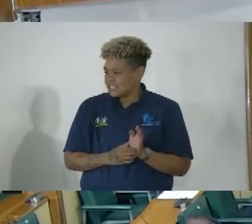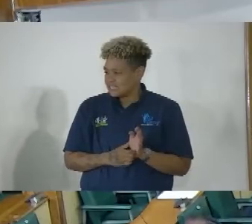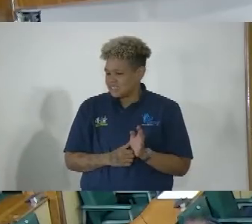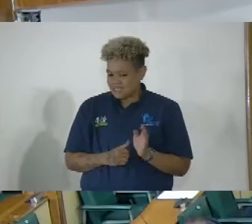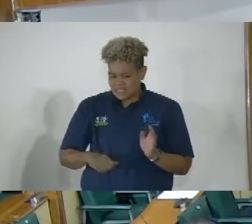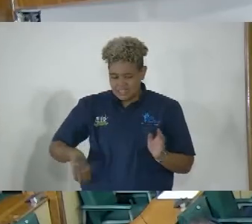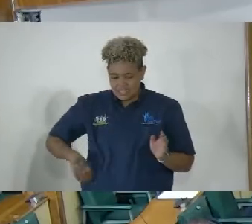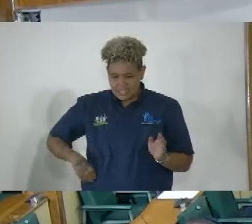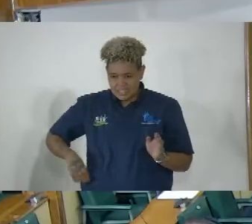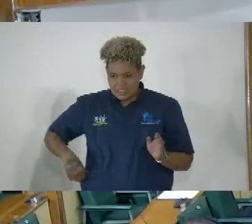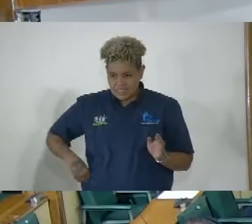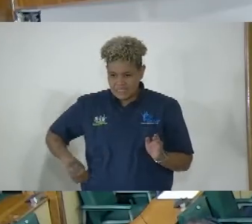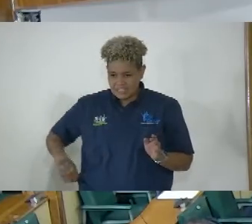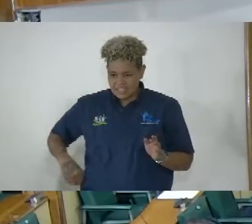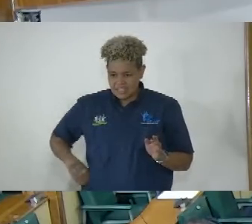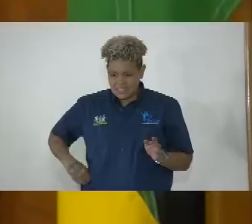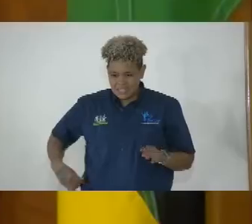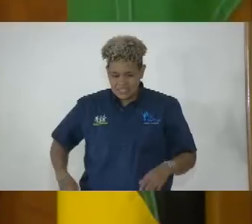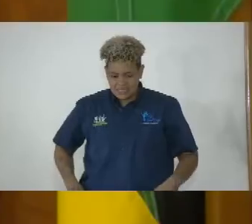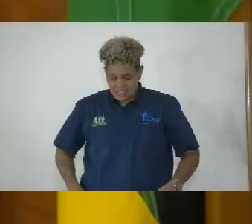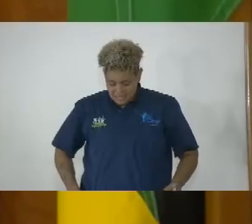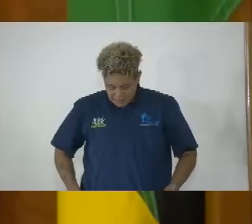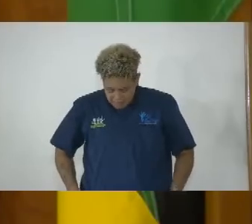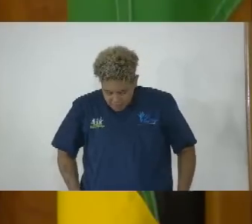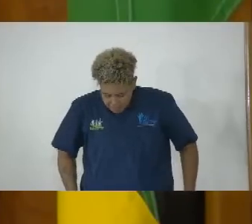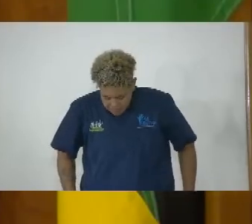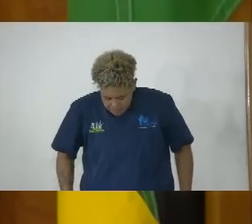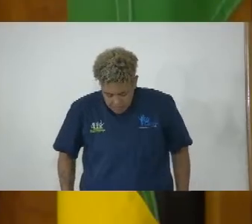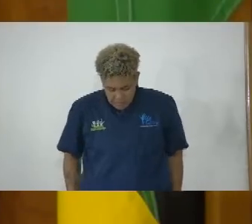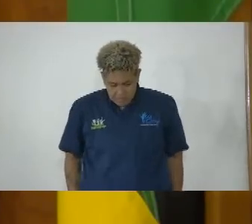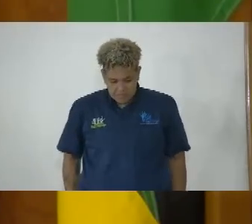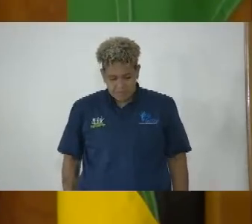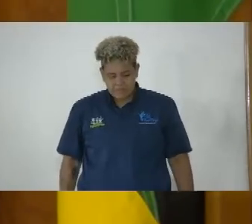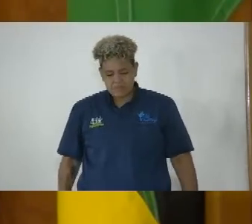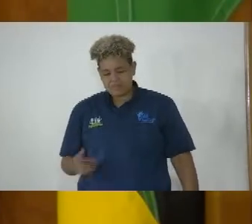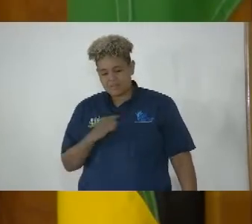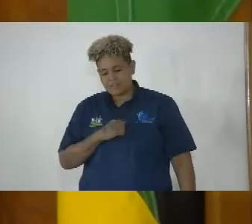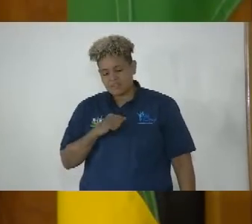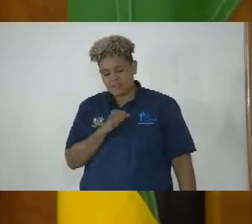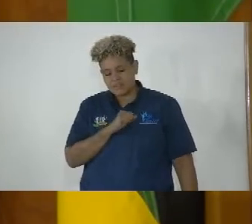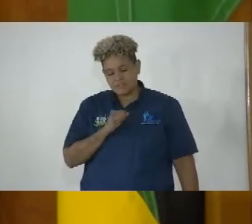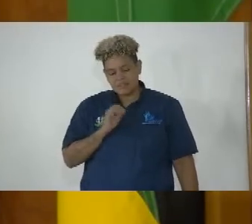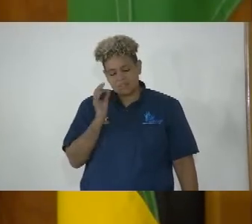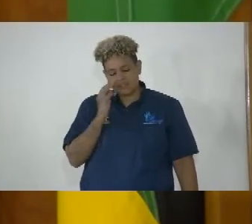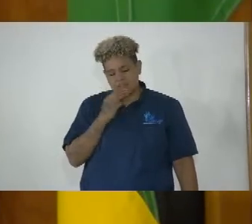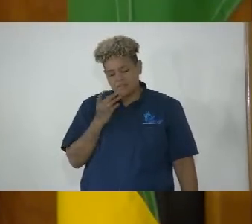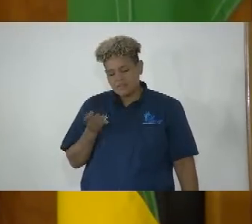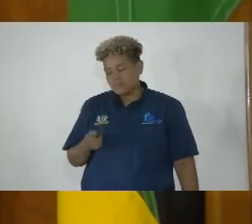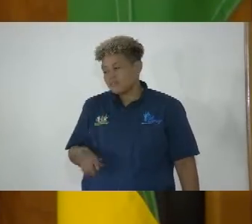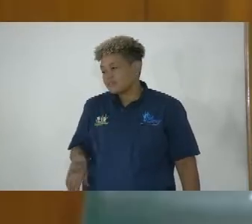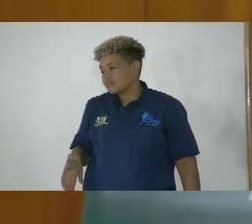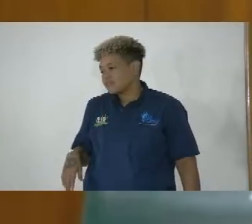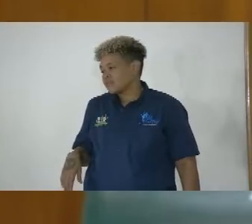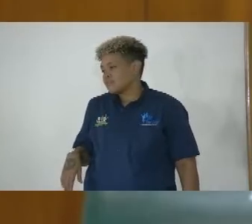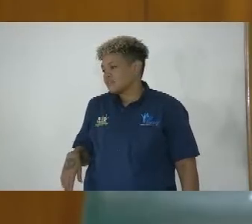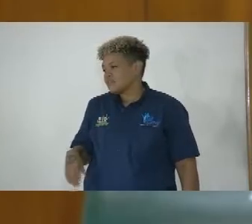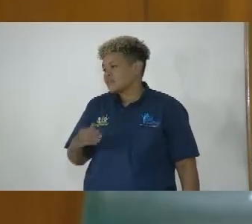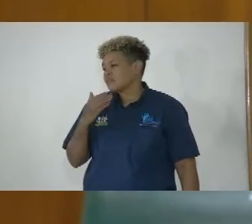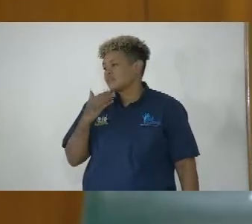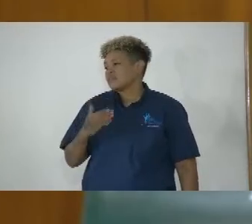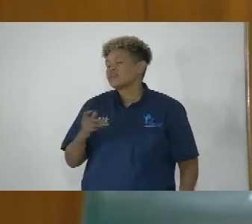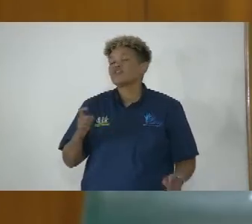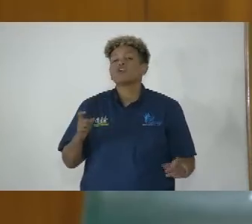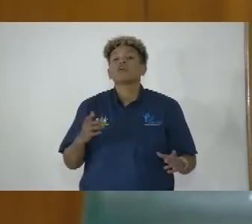Sorry, Senator. No, but you have to move the point of order respectfully. Sorry, Senator Morris. 1 minute. Let me hear what this is. Thank you, Chair. I